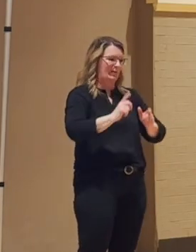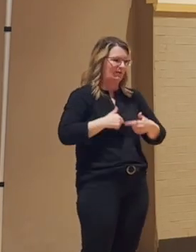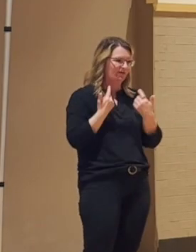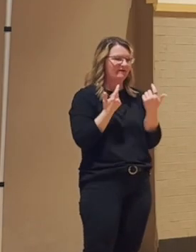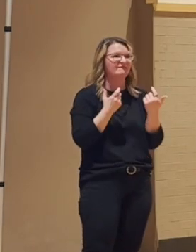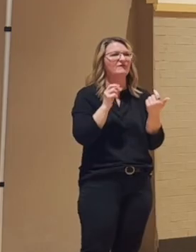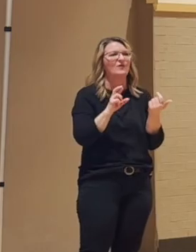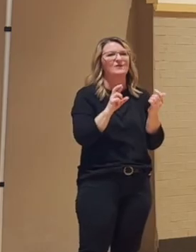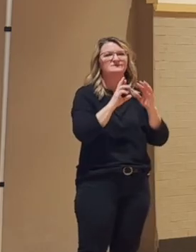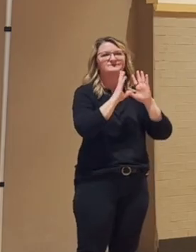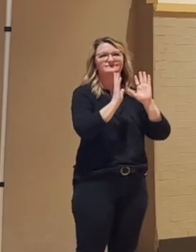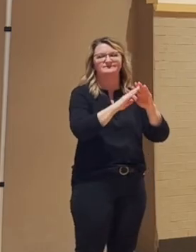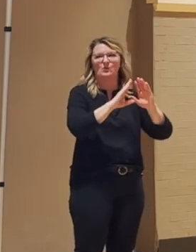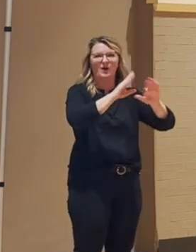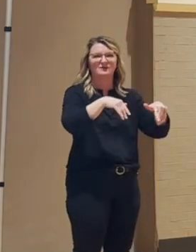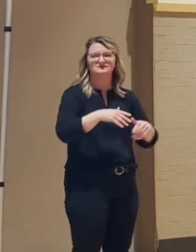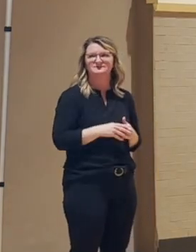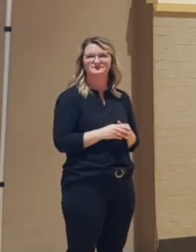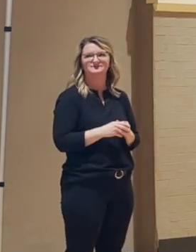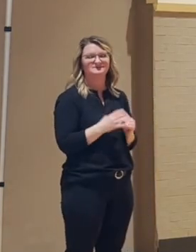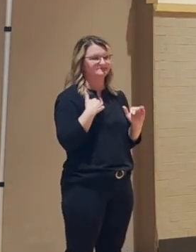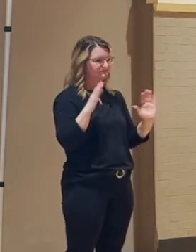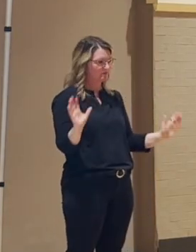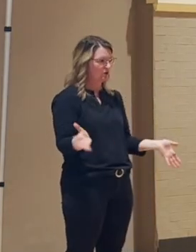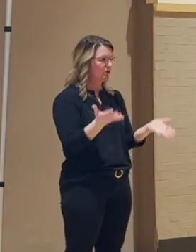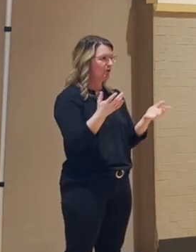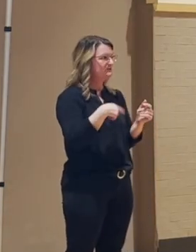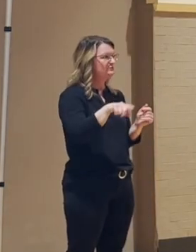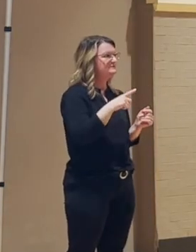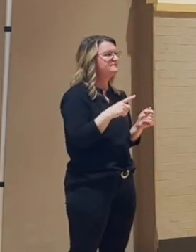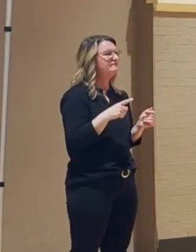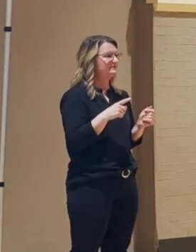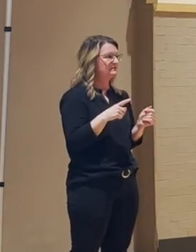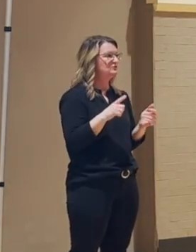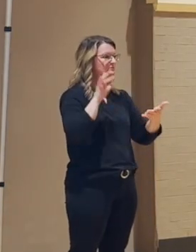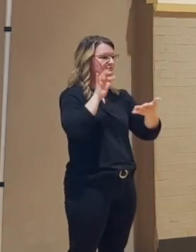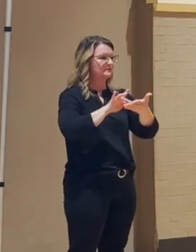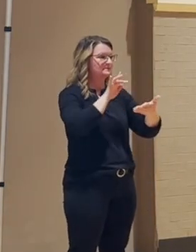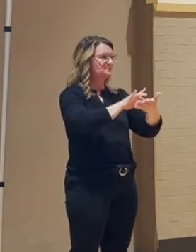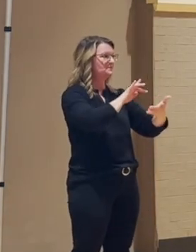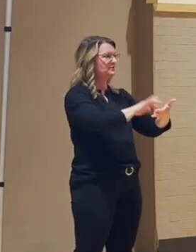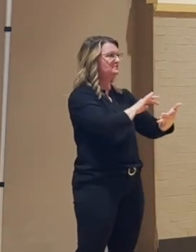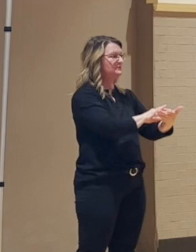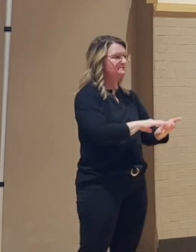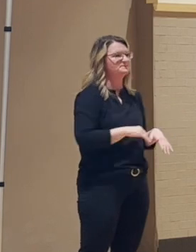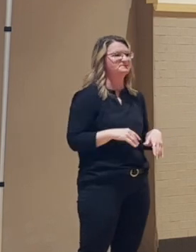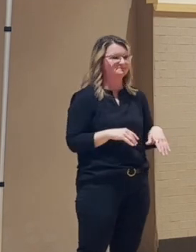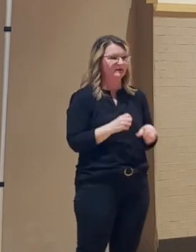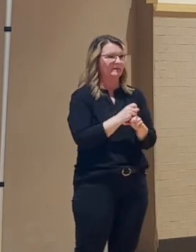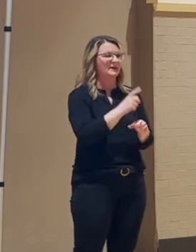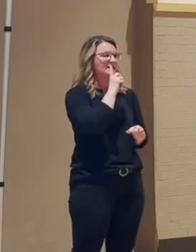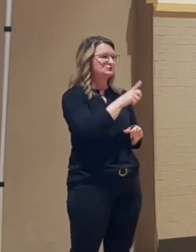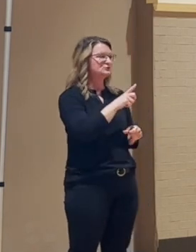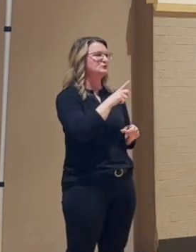and or house. So we want to encourage you to get interactive with our interactive map. We want to make